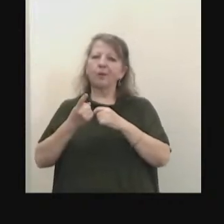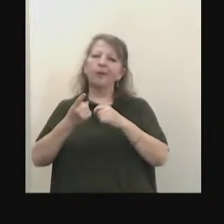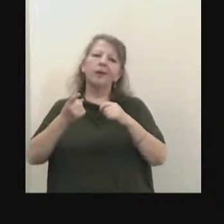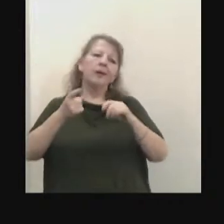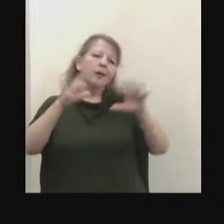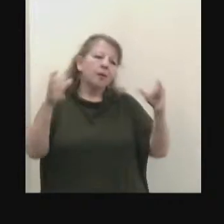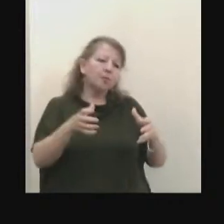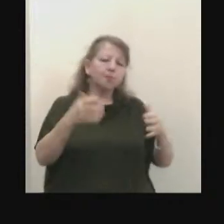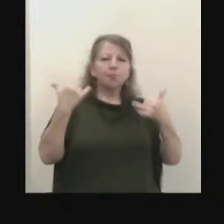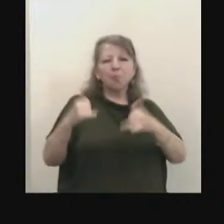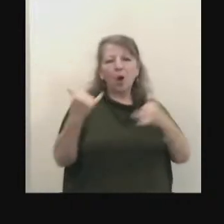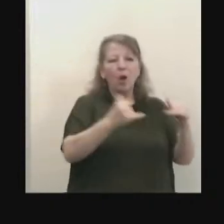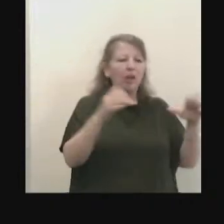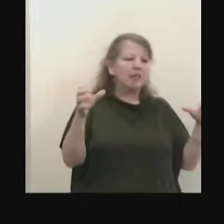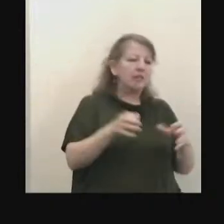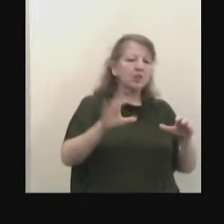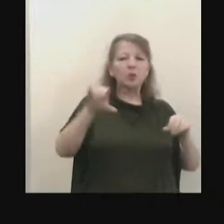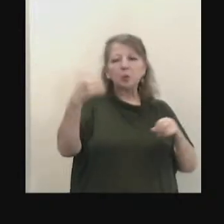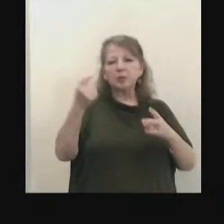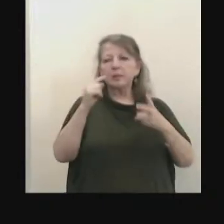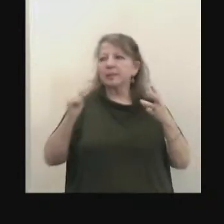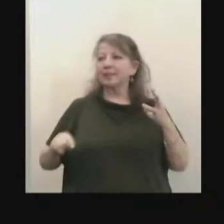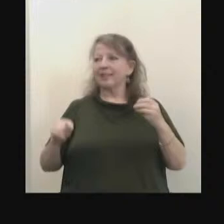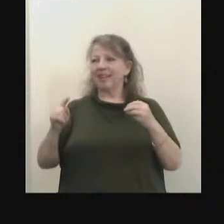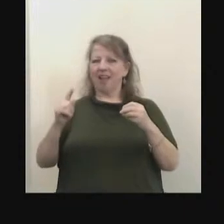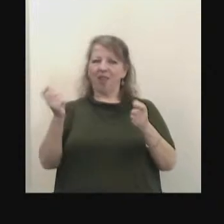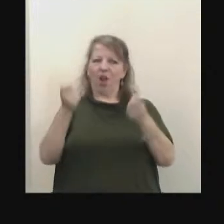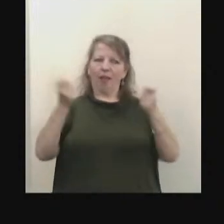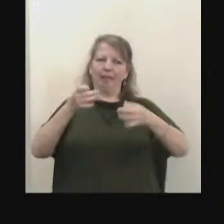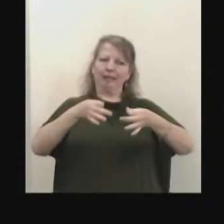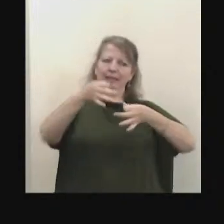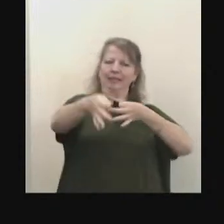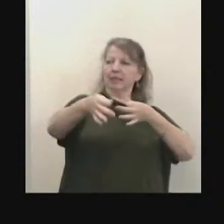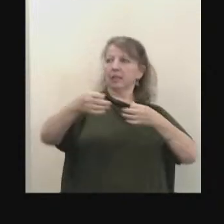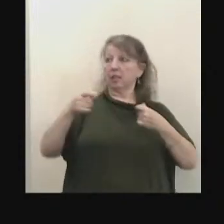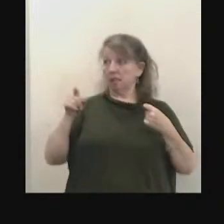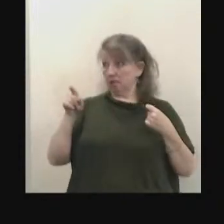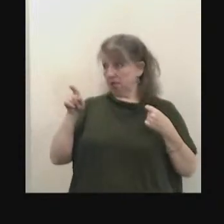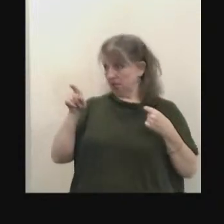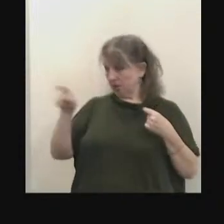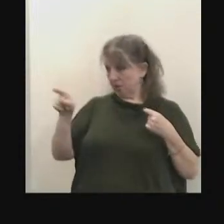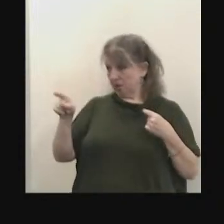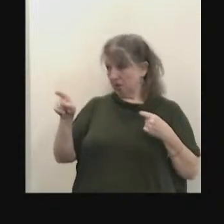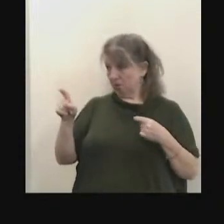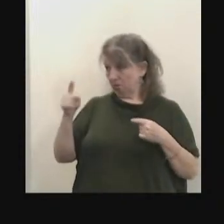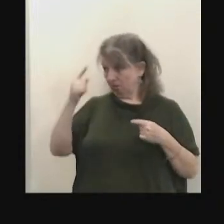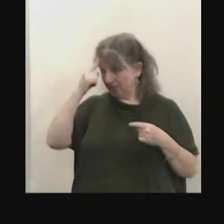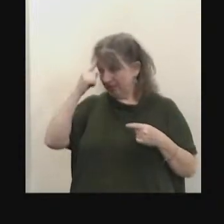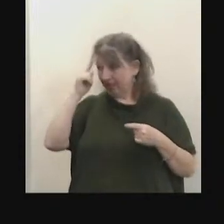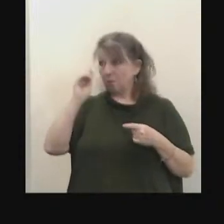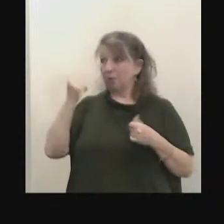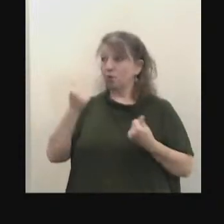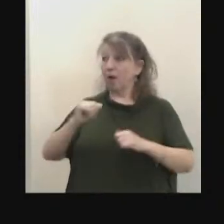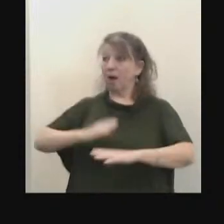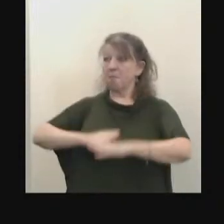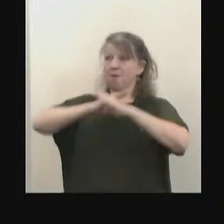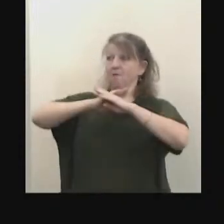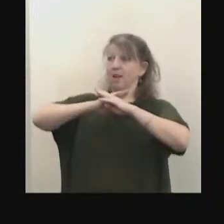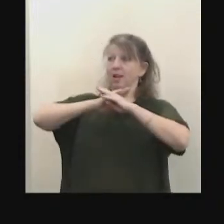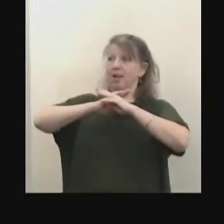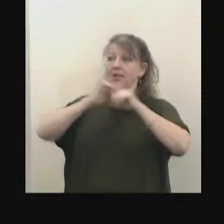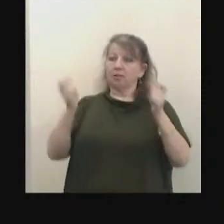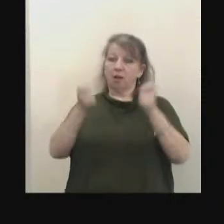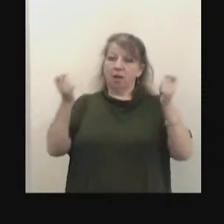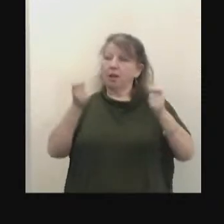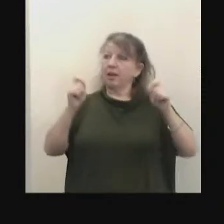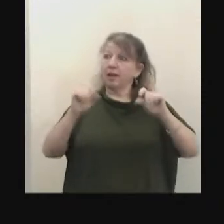the county intend under its emergency powers to try to prevent holiday gatherings? There's